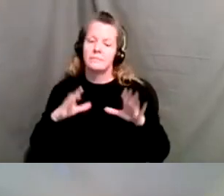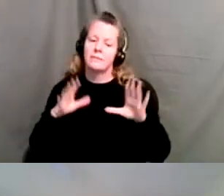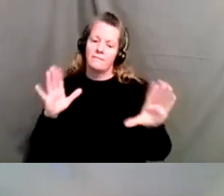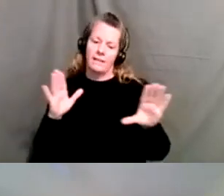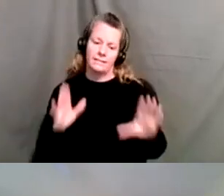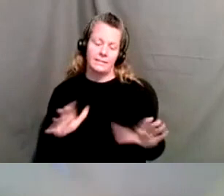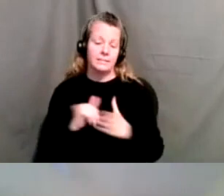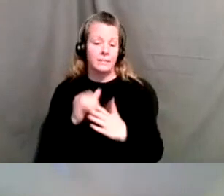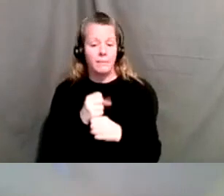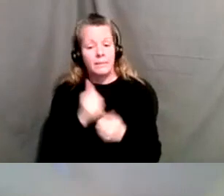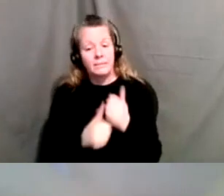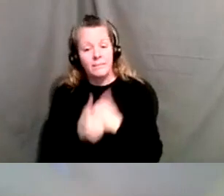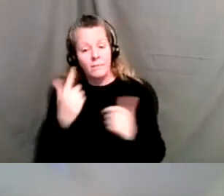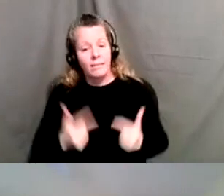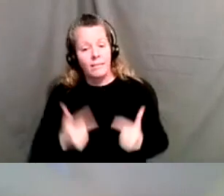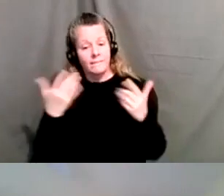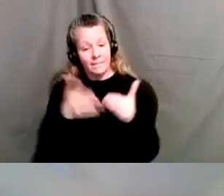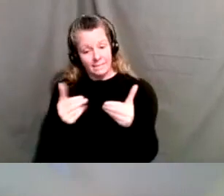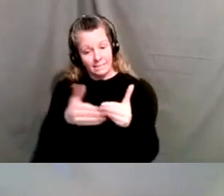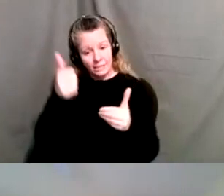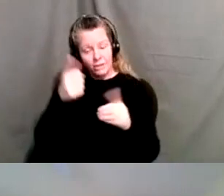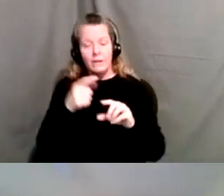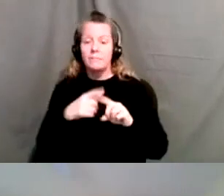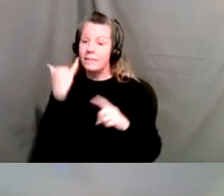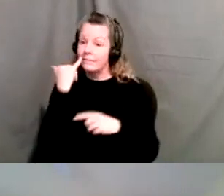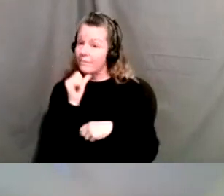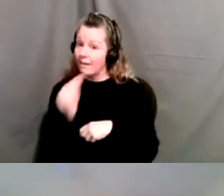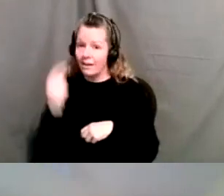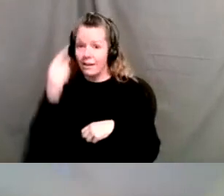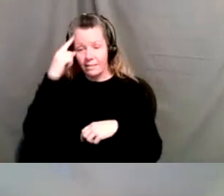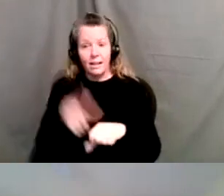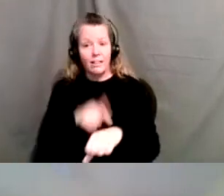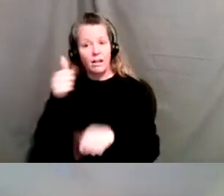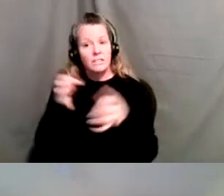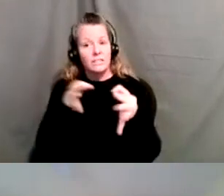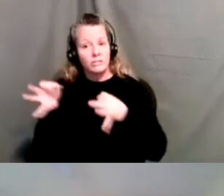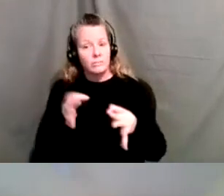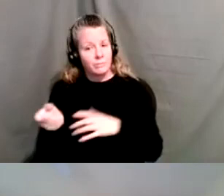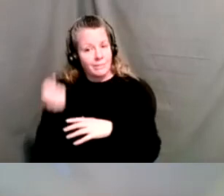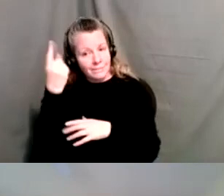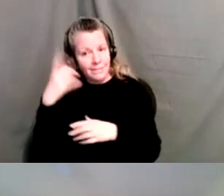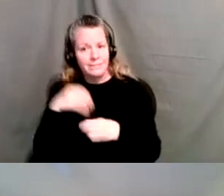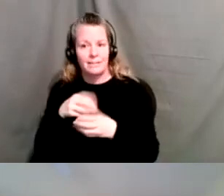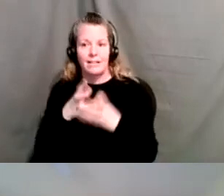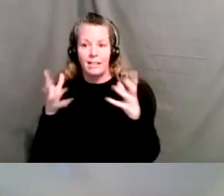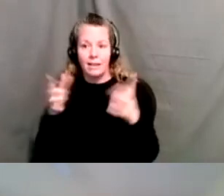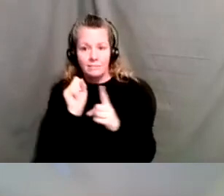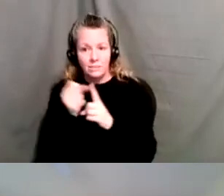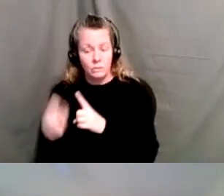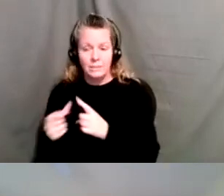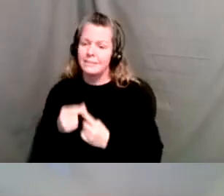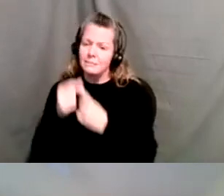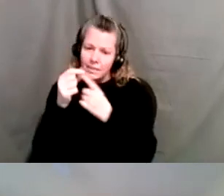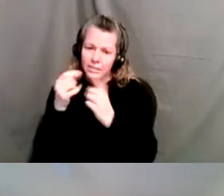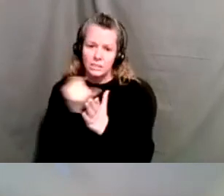makes everybody's life easier. And if there isn't, then I think a longer description makes sense in a lot of cases, especially, in art-centric organizations